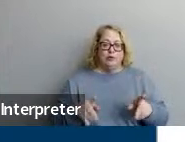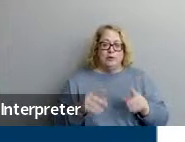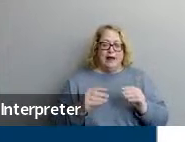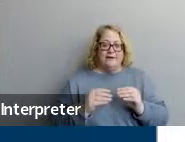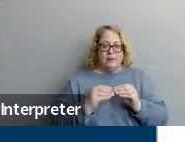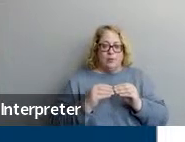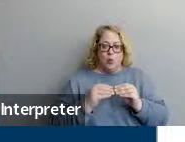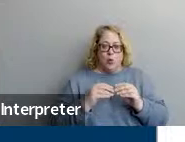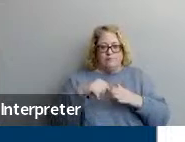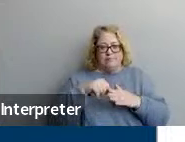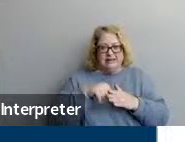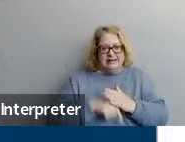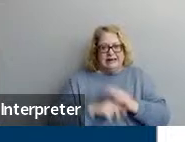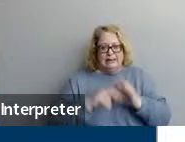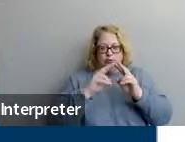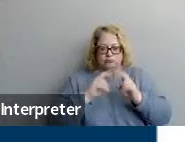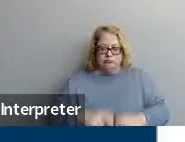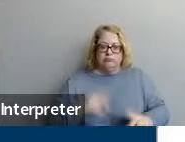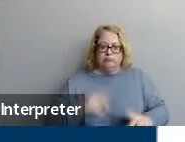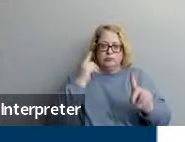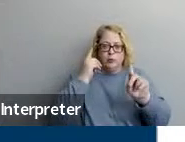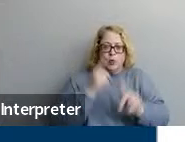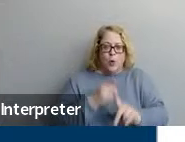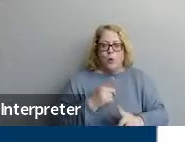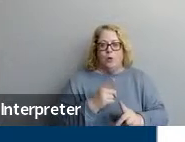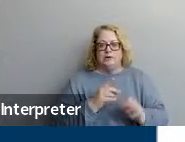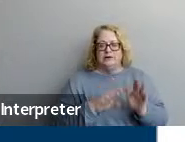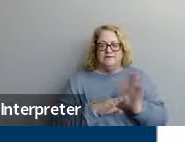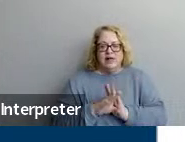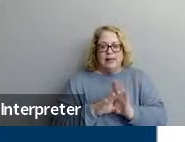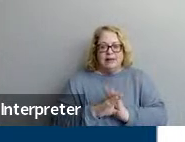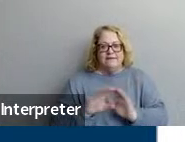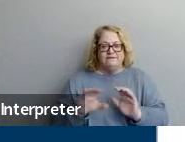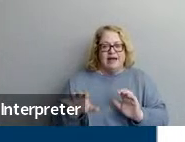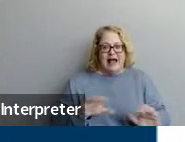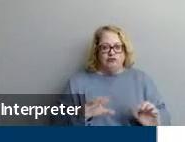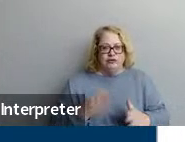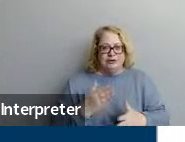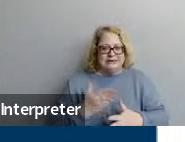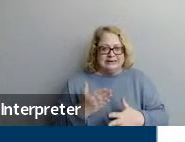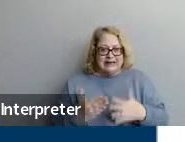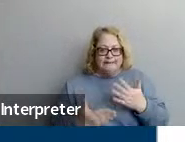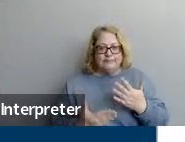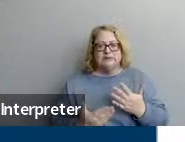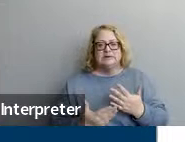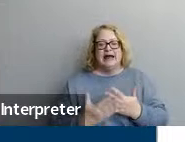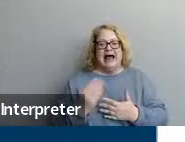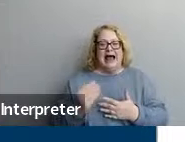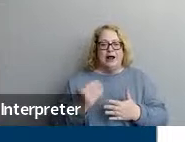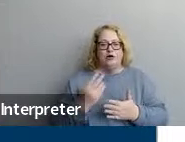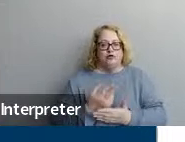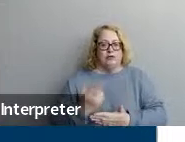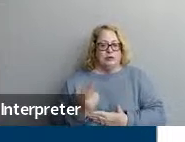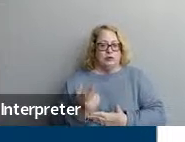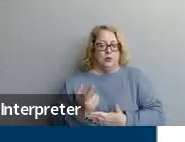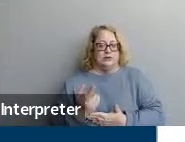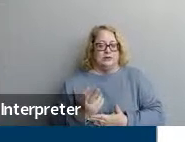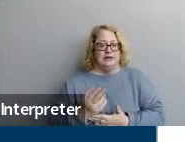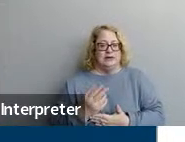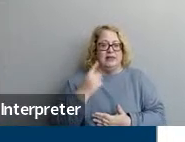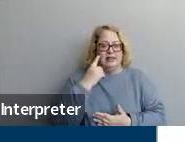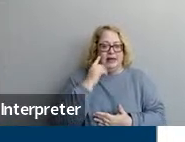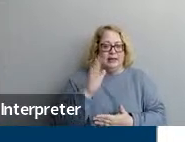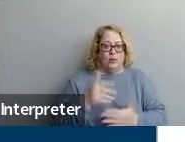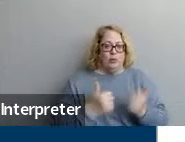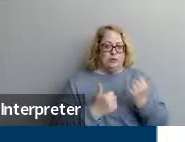have a deeper dive into goals, the development of action steps, as well as the identification of resources that they see fit to